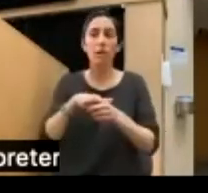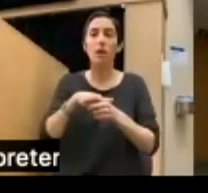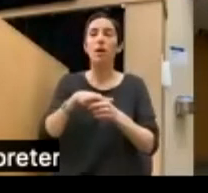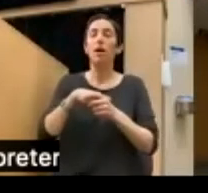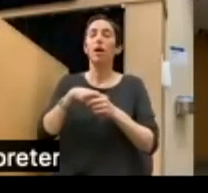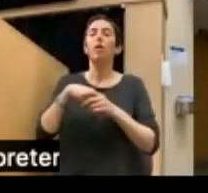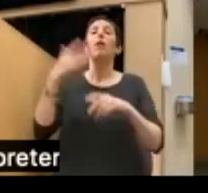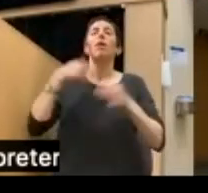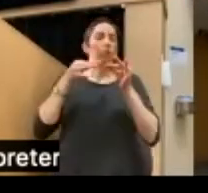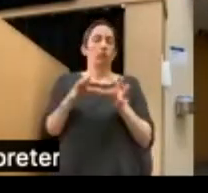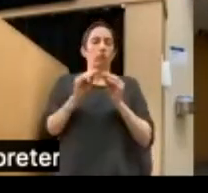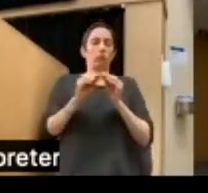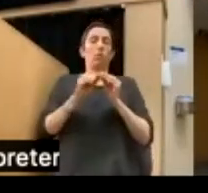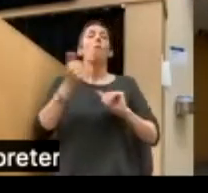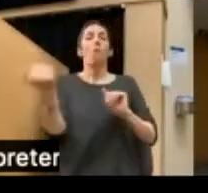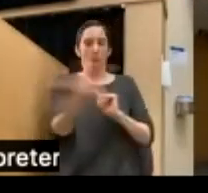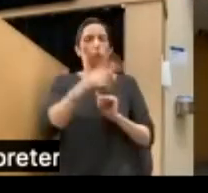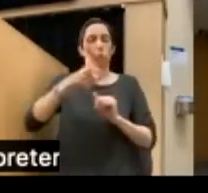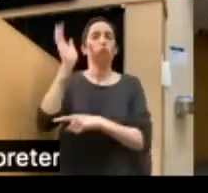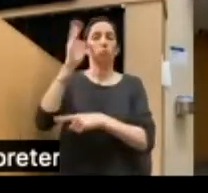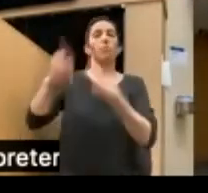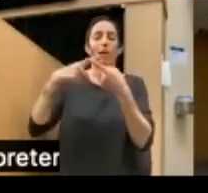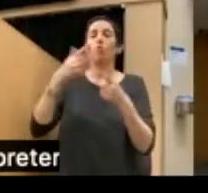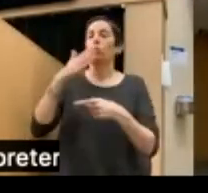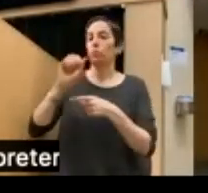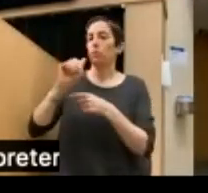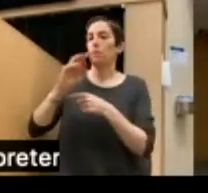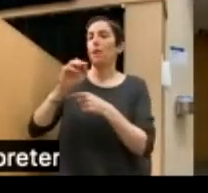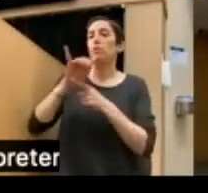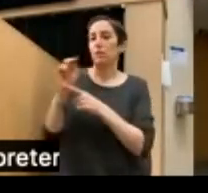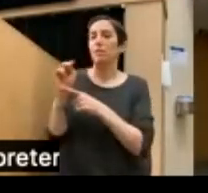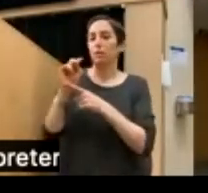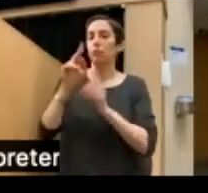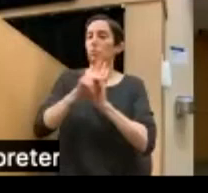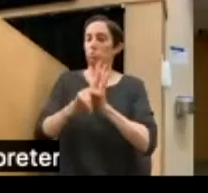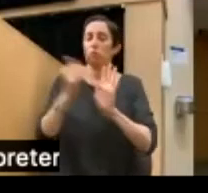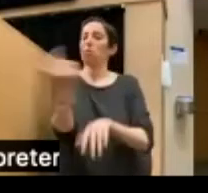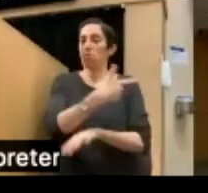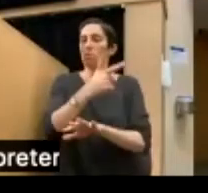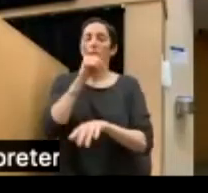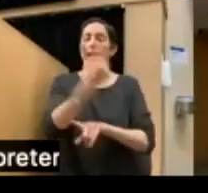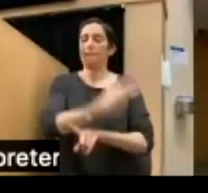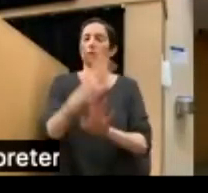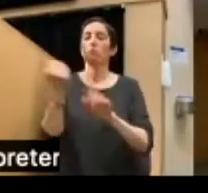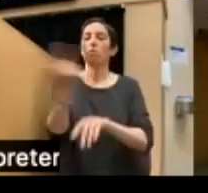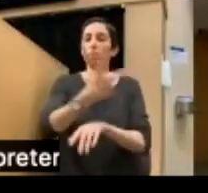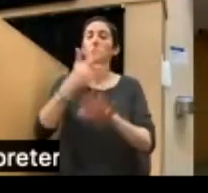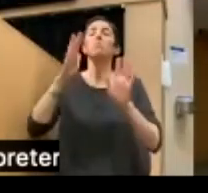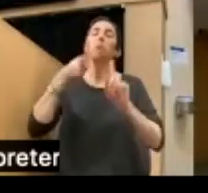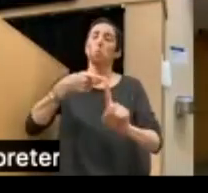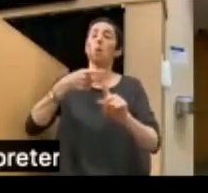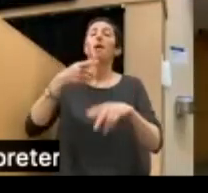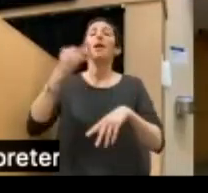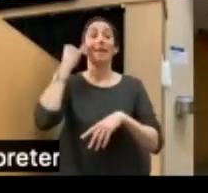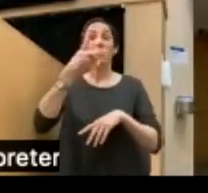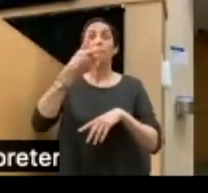was hurt. So what this speaks to and what's neat is there's actually been subsequent data around this showing that when we pause, even for